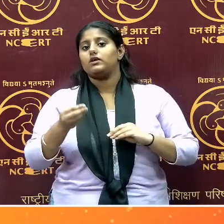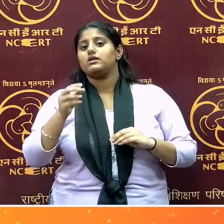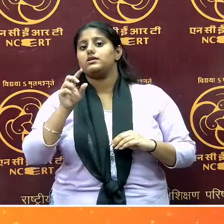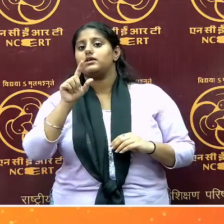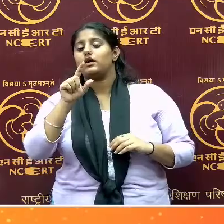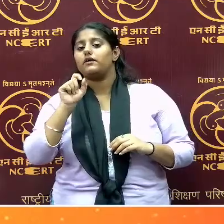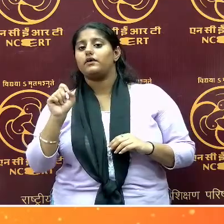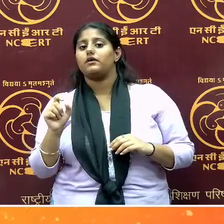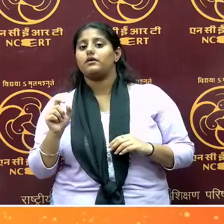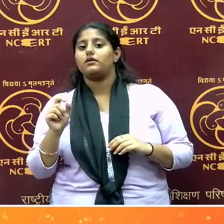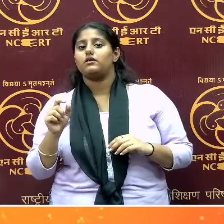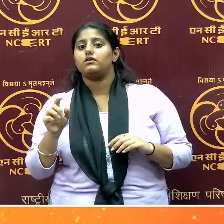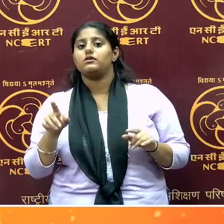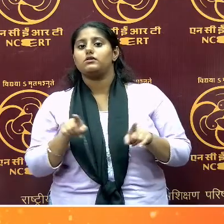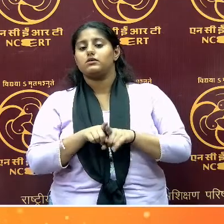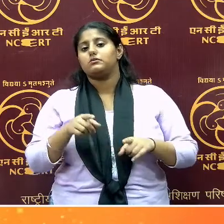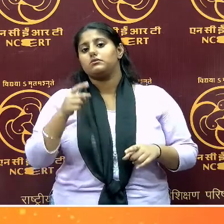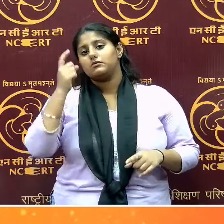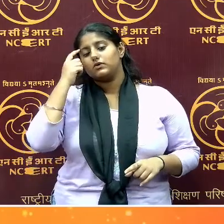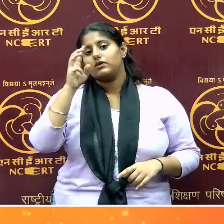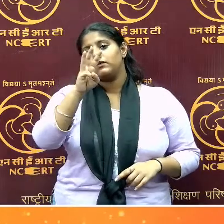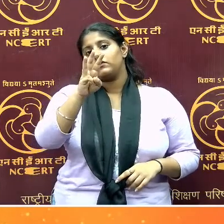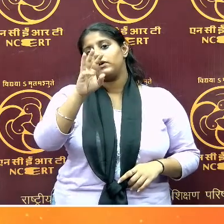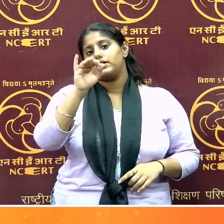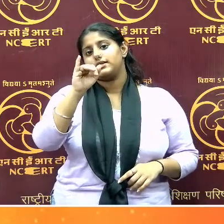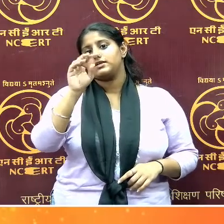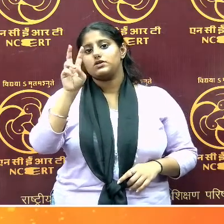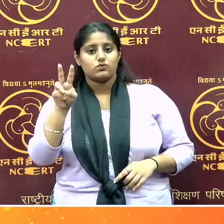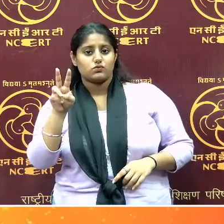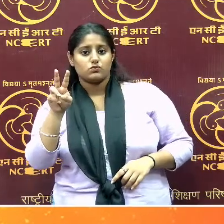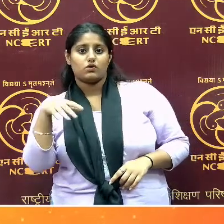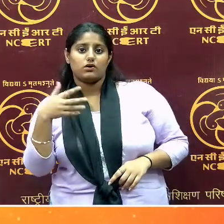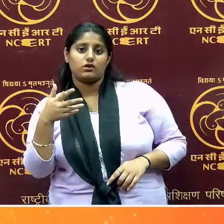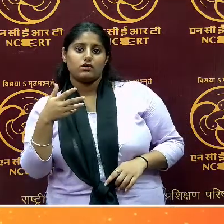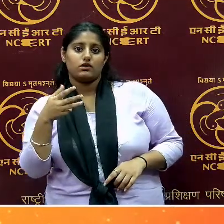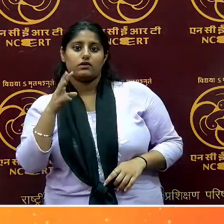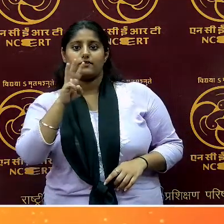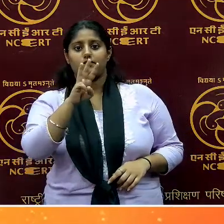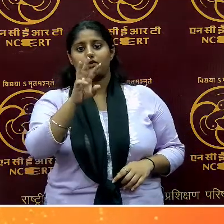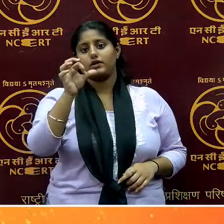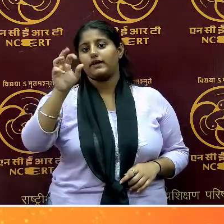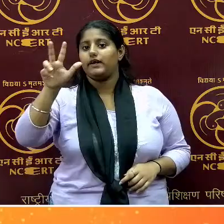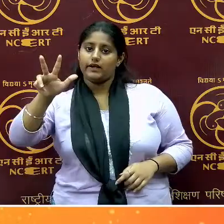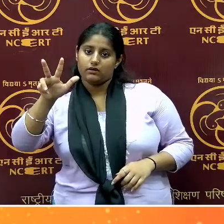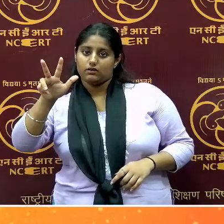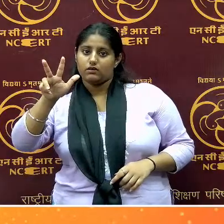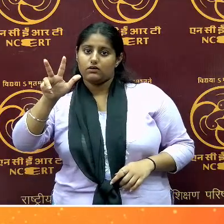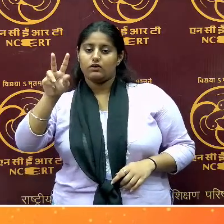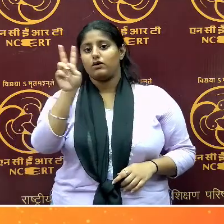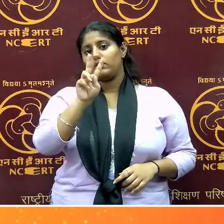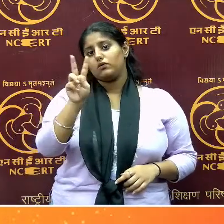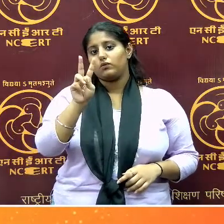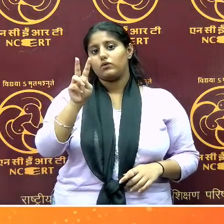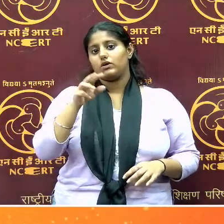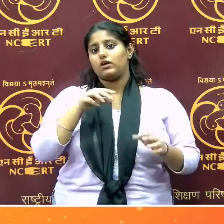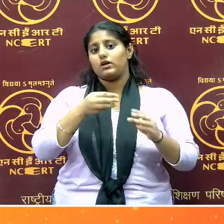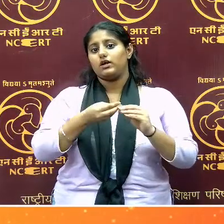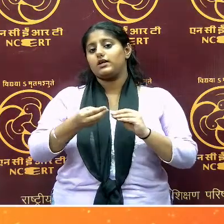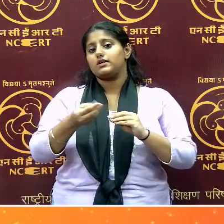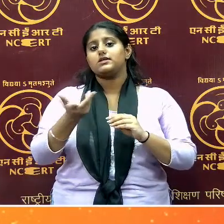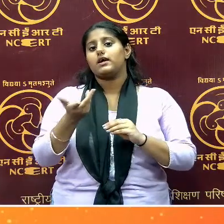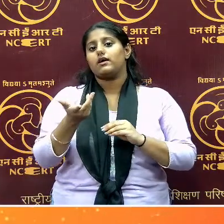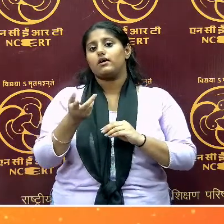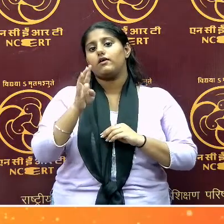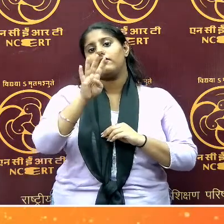take numbers 362 and 398. Both will round off to nearest 100